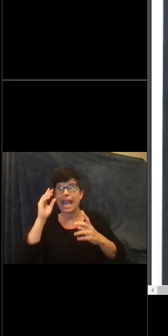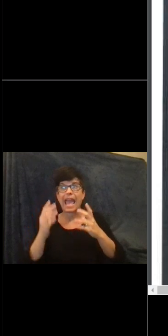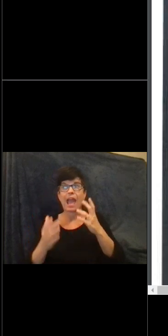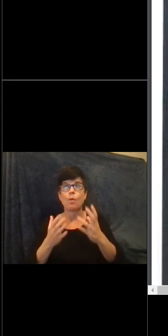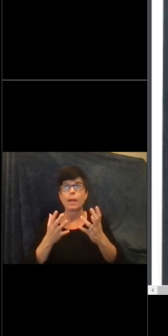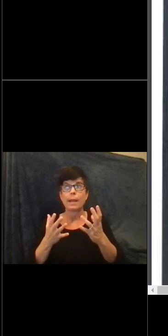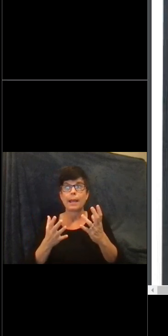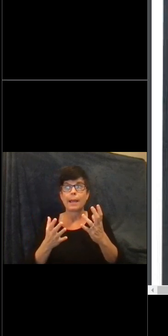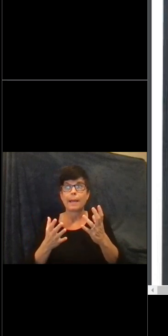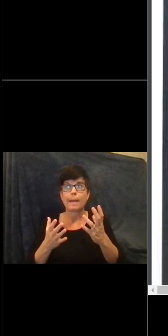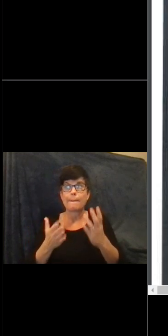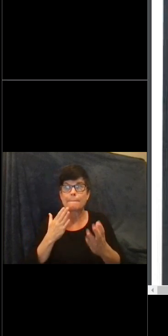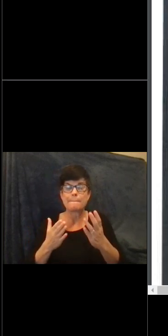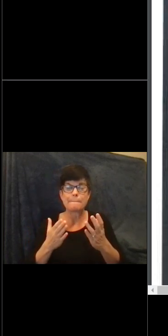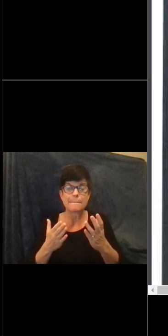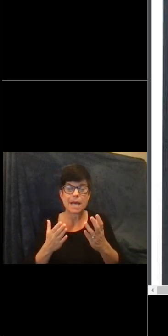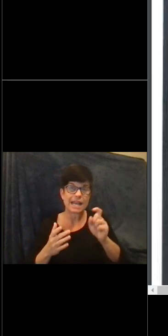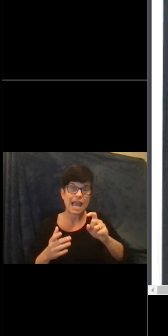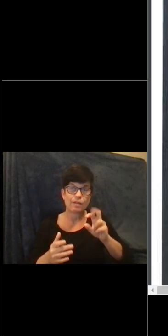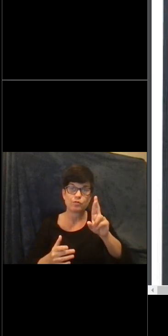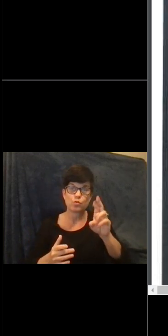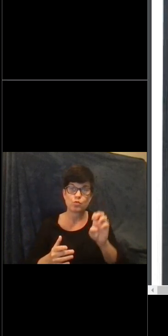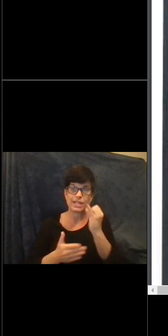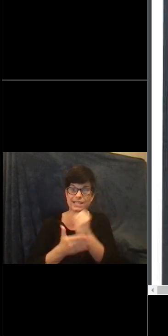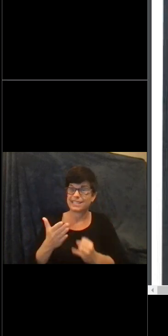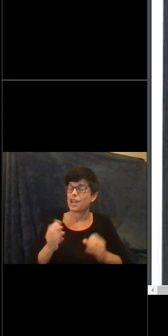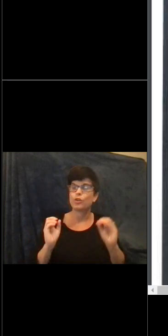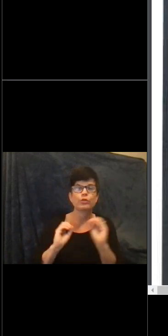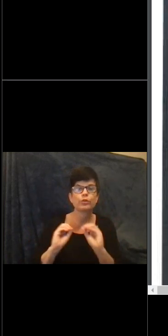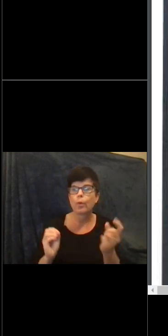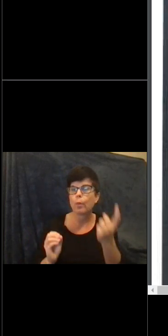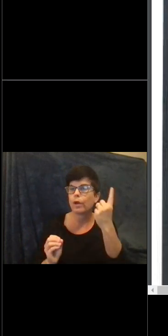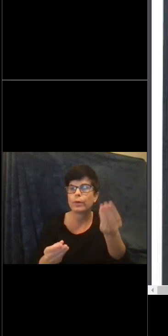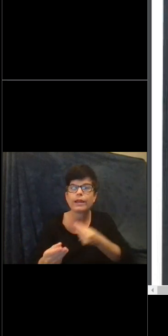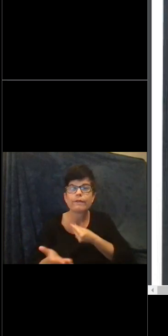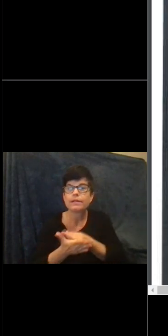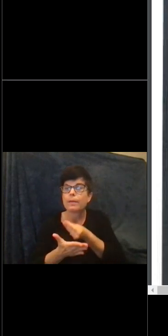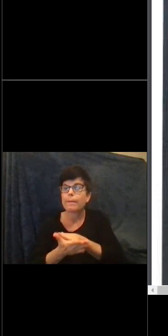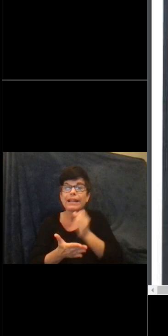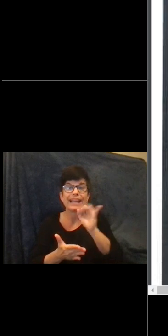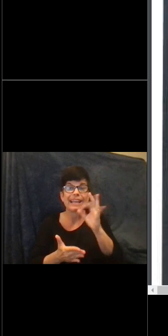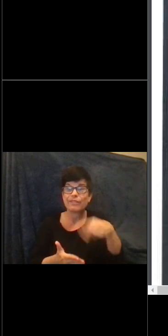going to touch this if they don't know what the actual end result is going to be.